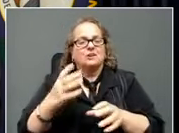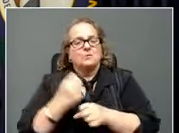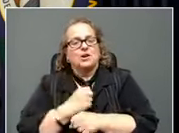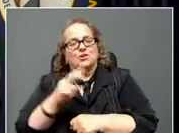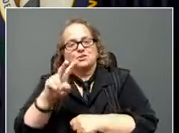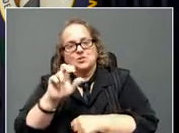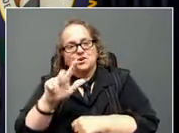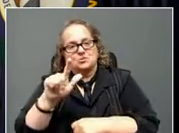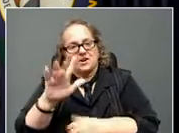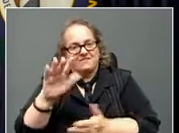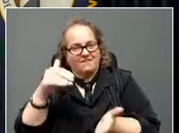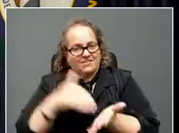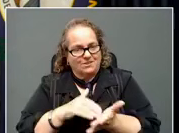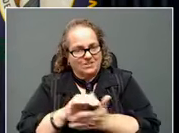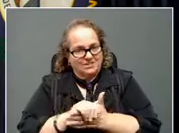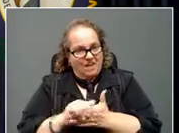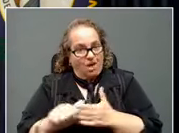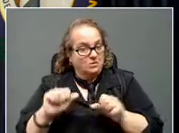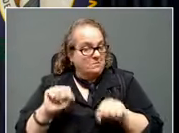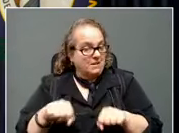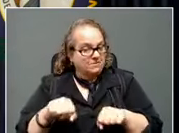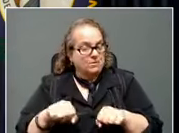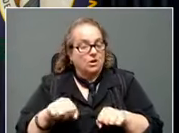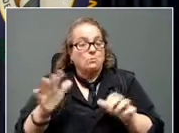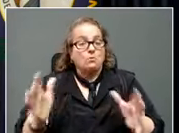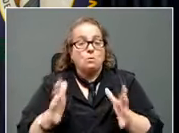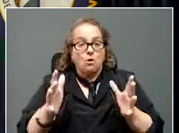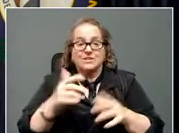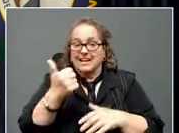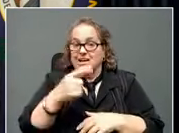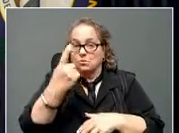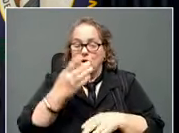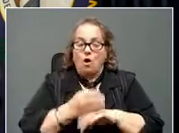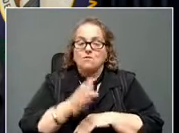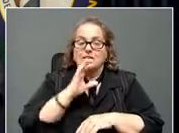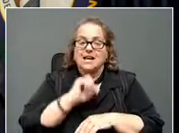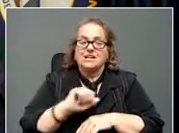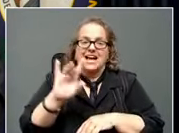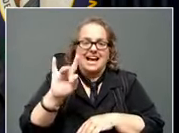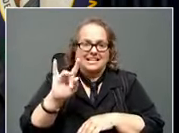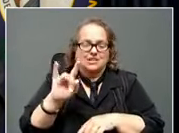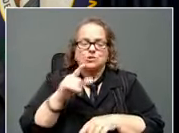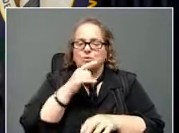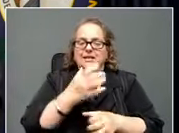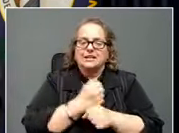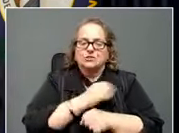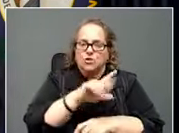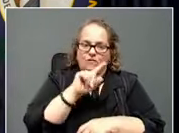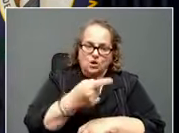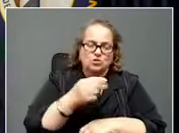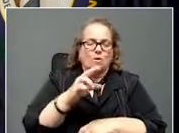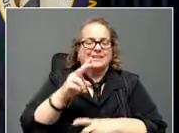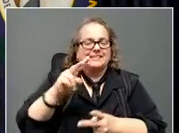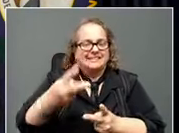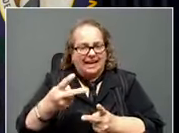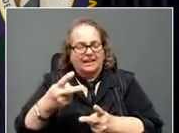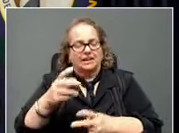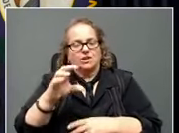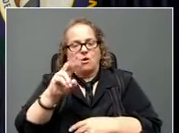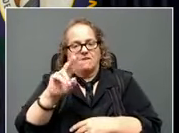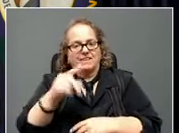$225,000. The promotion's available for anyone over the age of 18 who gets a first or second COVID-19 vaccination at